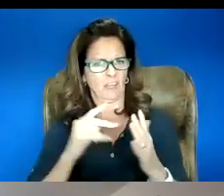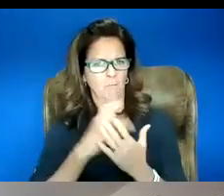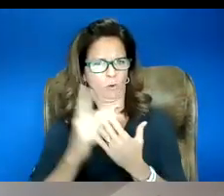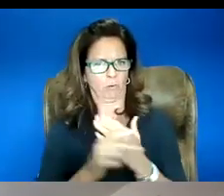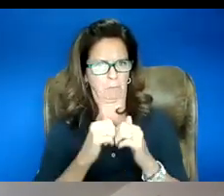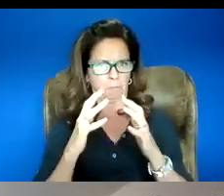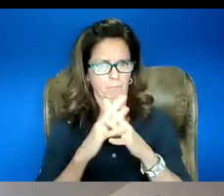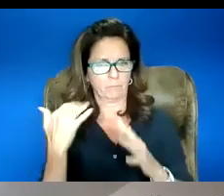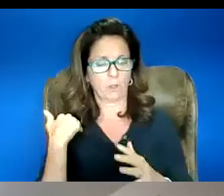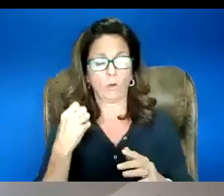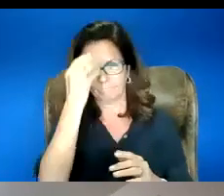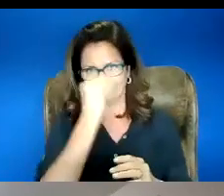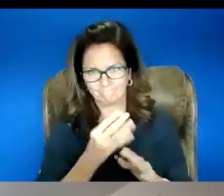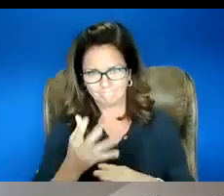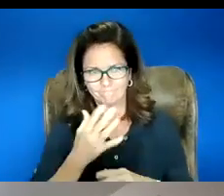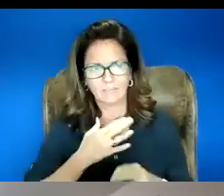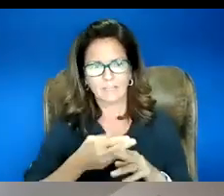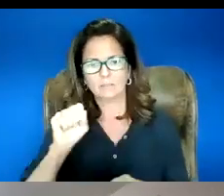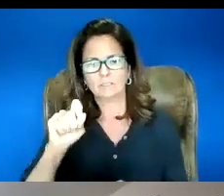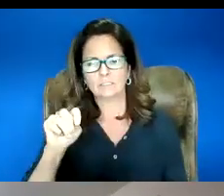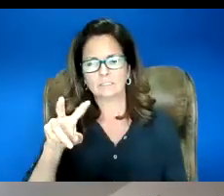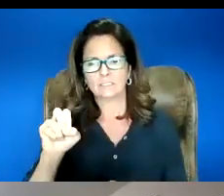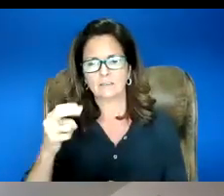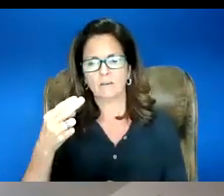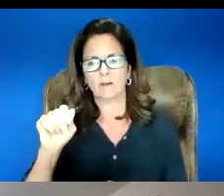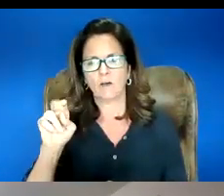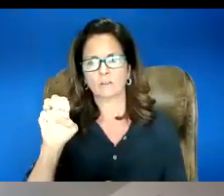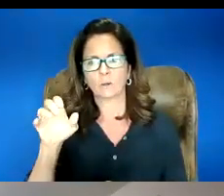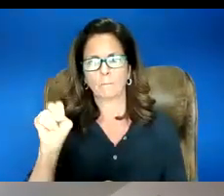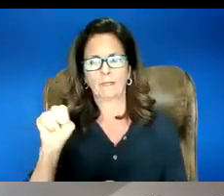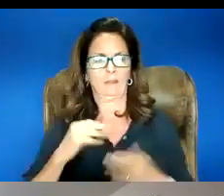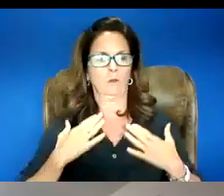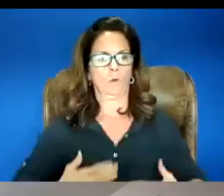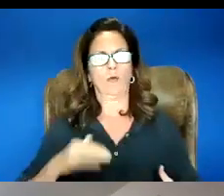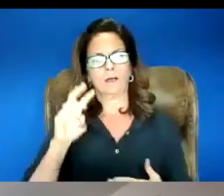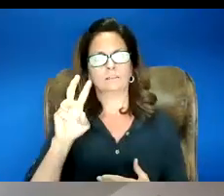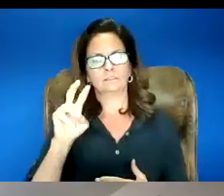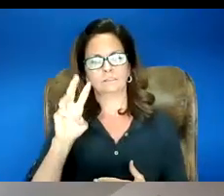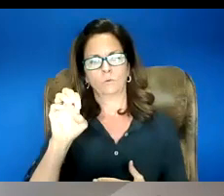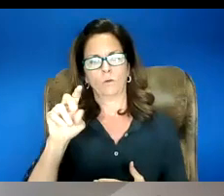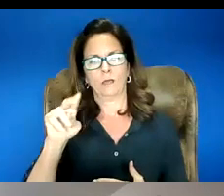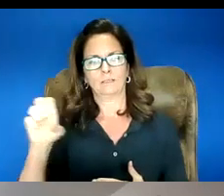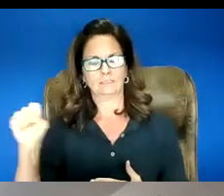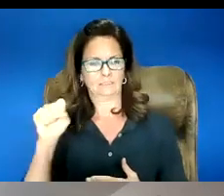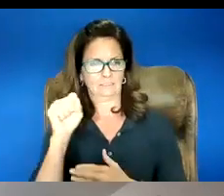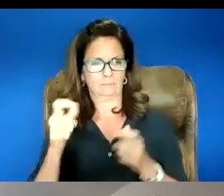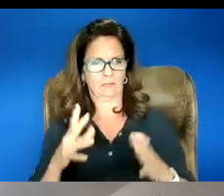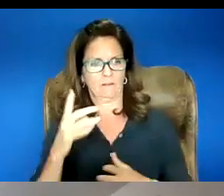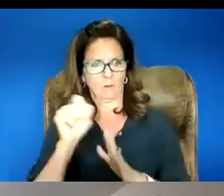By the way, I'm Steve Halterman. I'm the wellness manager for the state. I work in DPA.